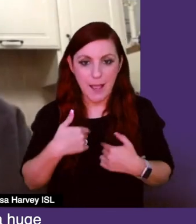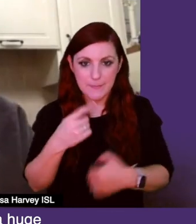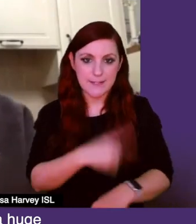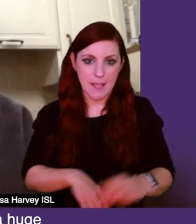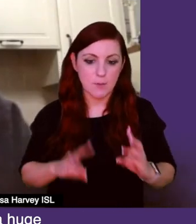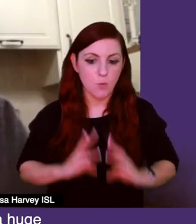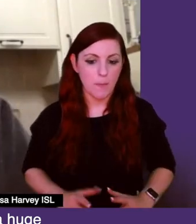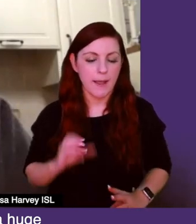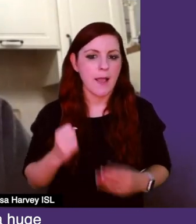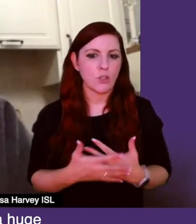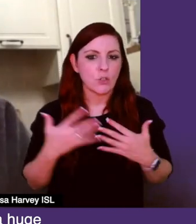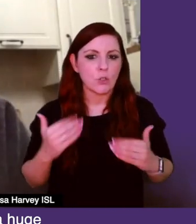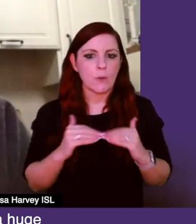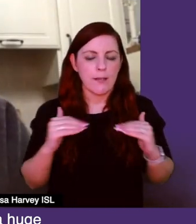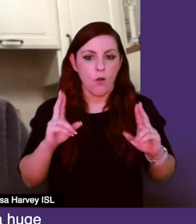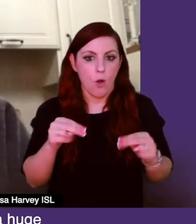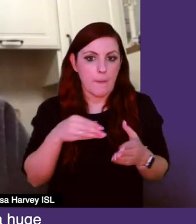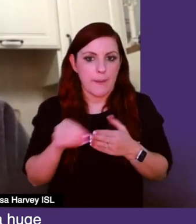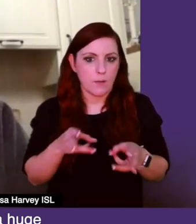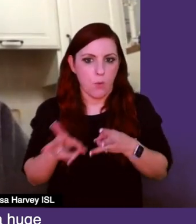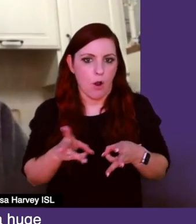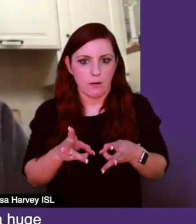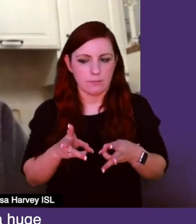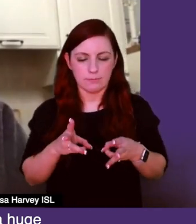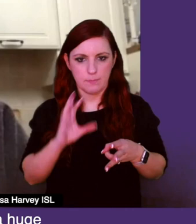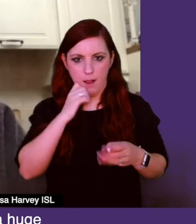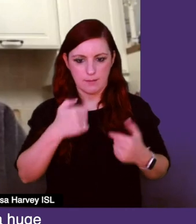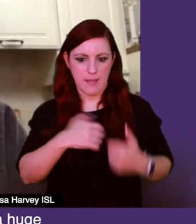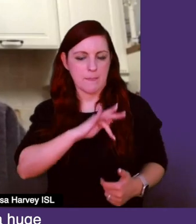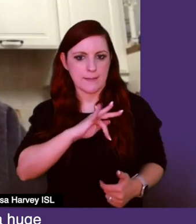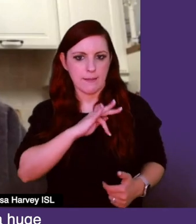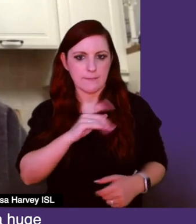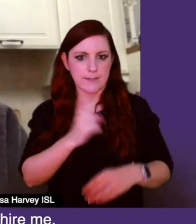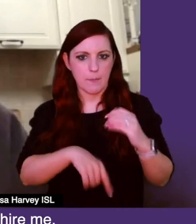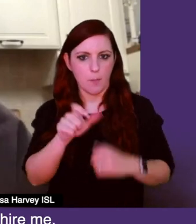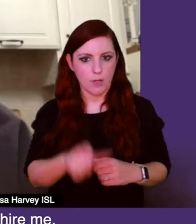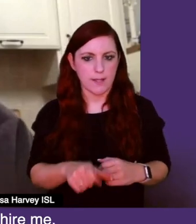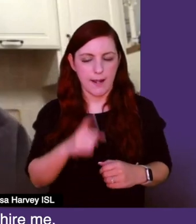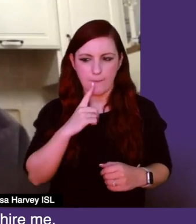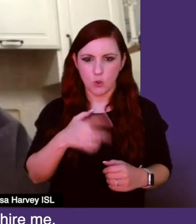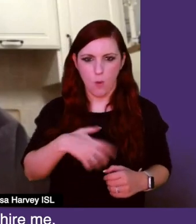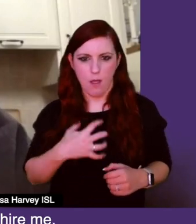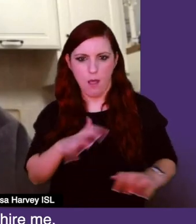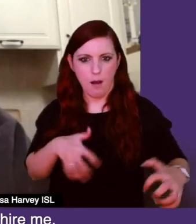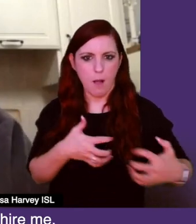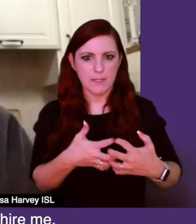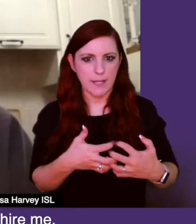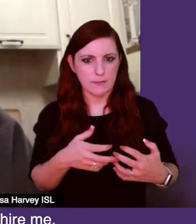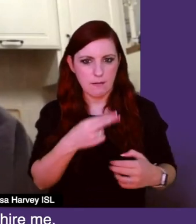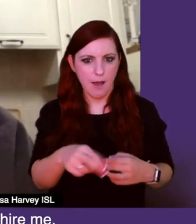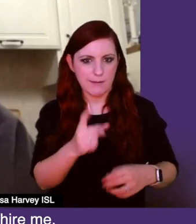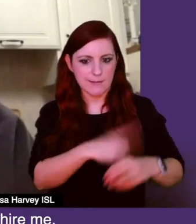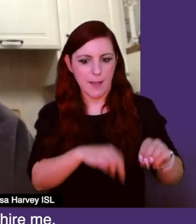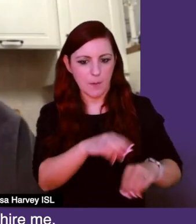woman. And there is a huge level of unpaid work that goes with being a disabled person and having to accommodate the